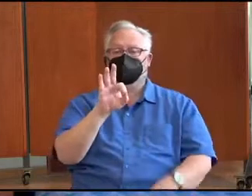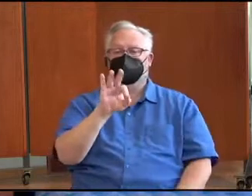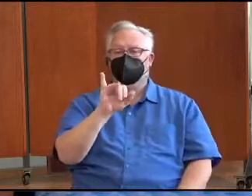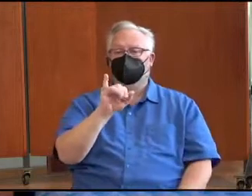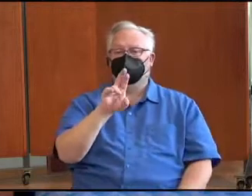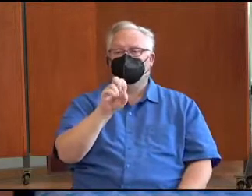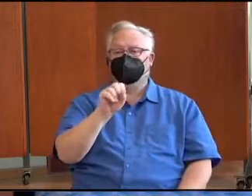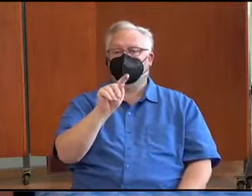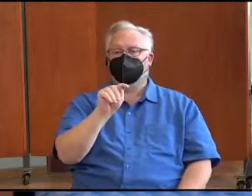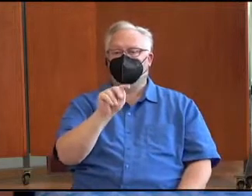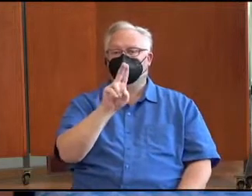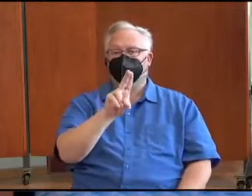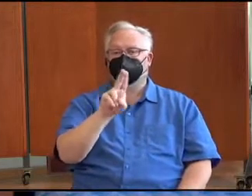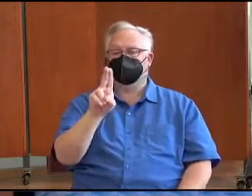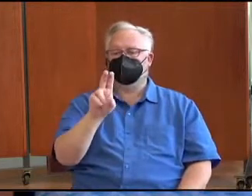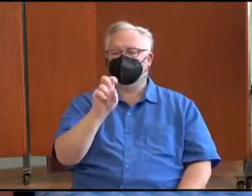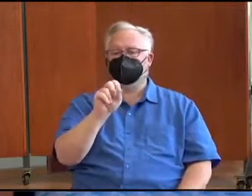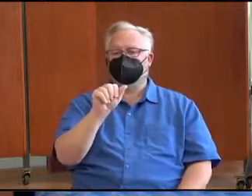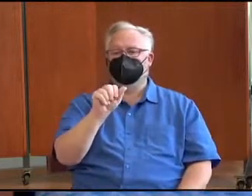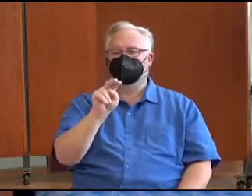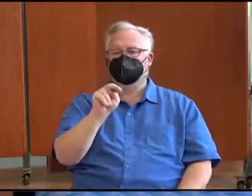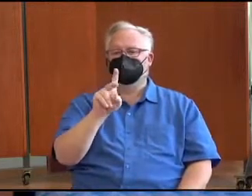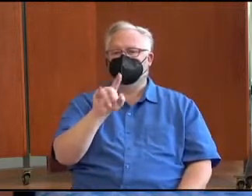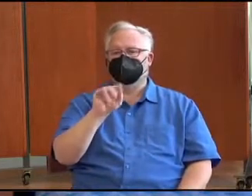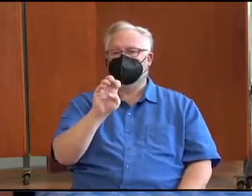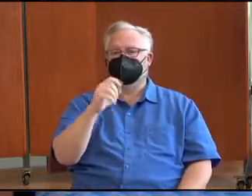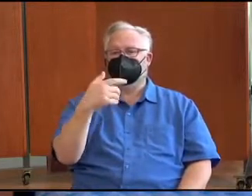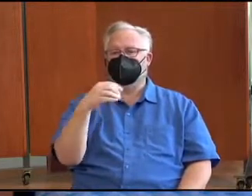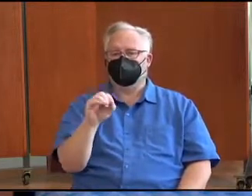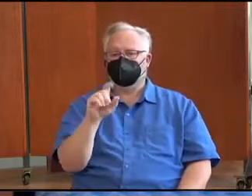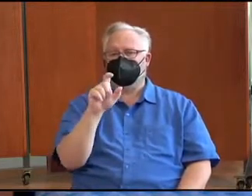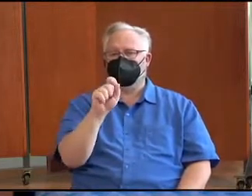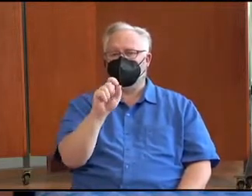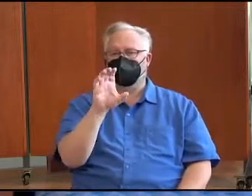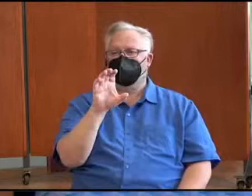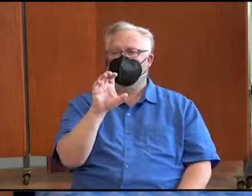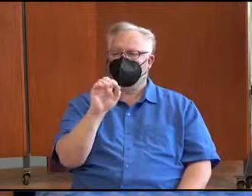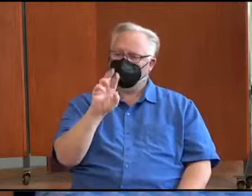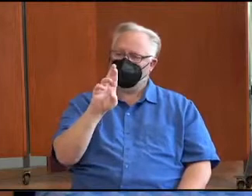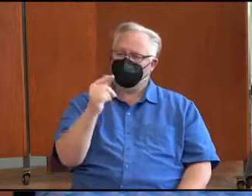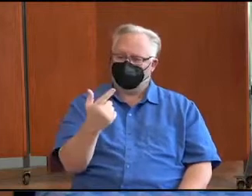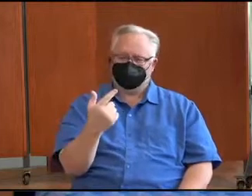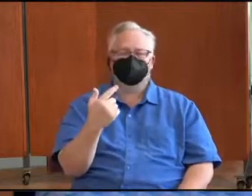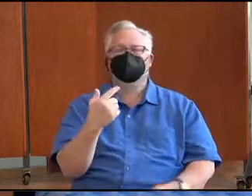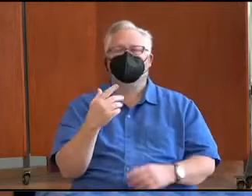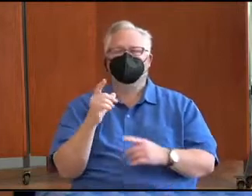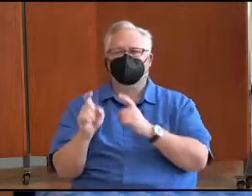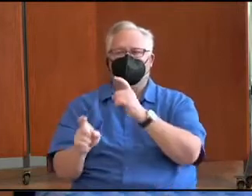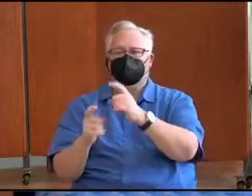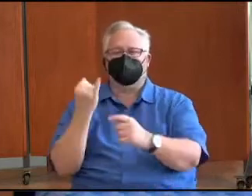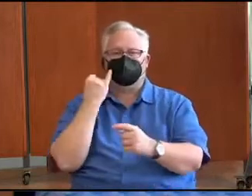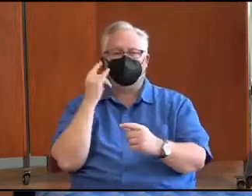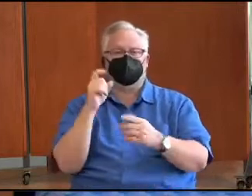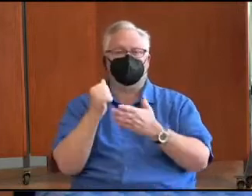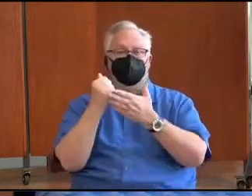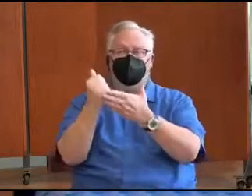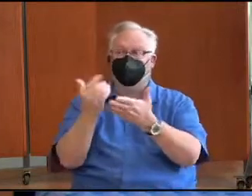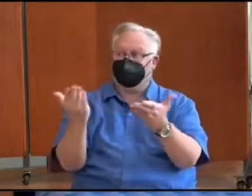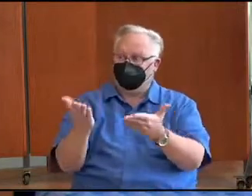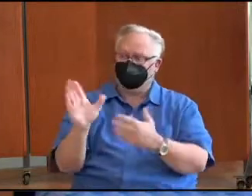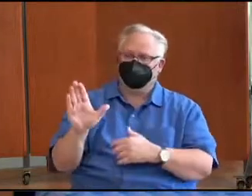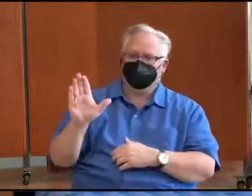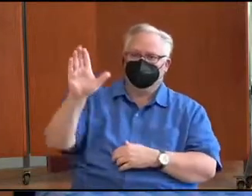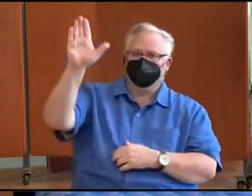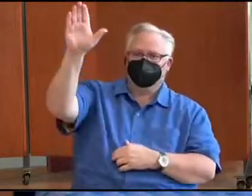firstuusandiego.org, donations page. If you'd like some assistance, please raise your hand. Se puede donar aquí usando las máquinas,